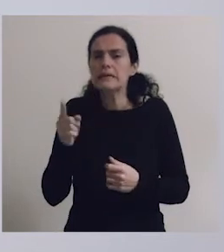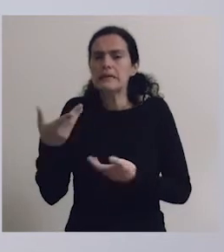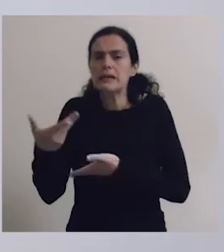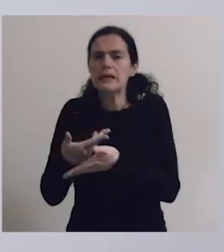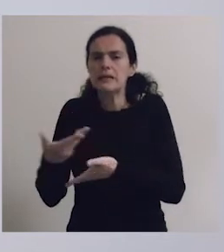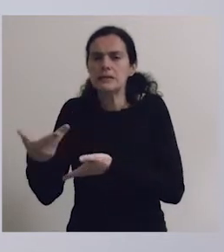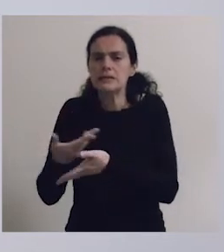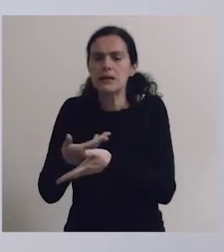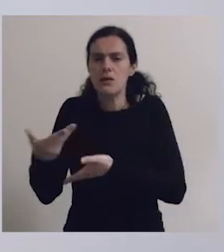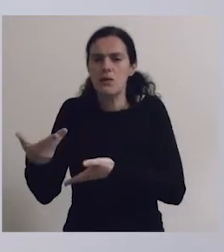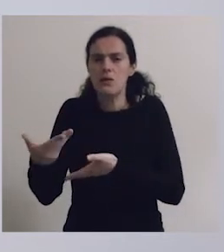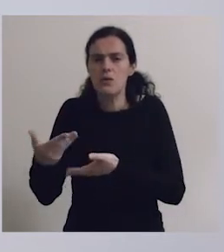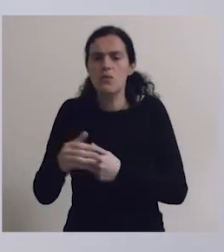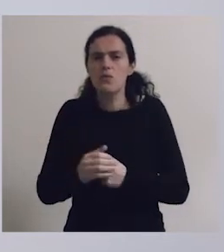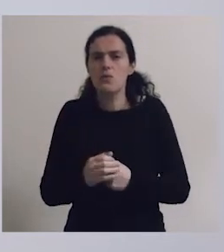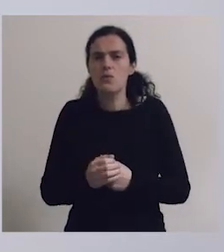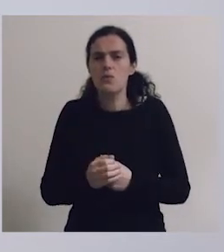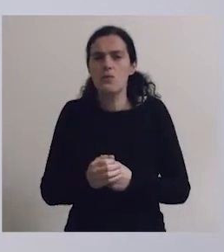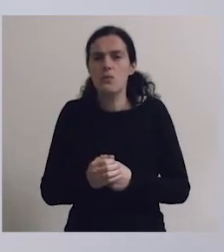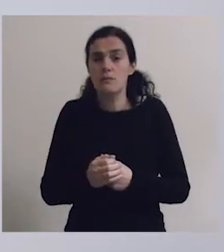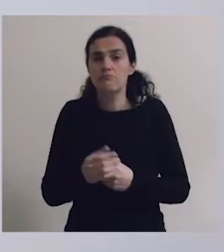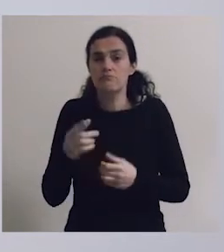her relationship to